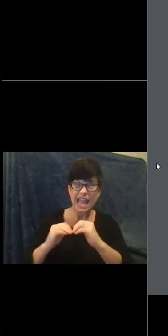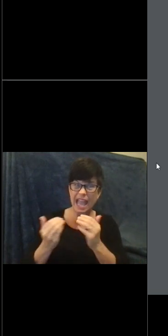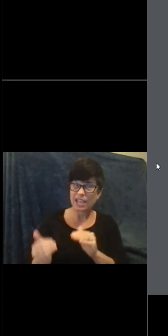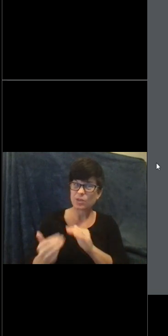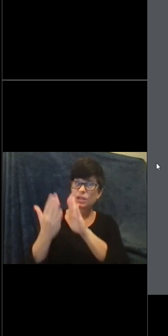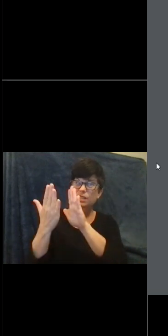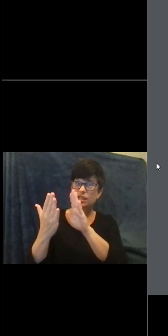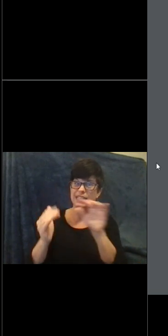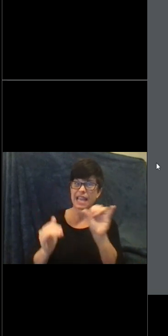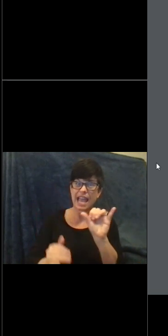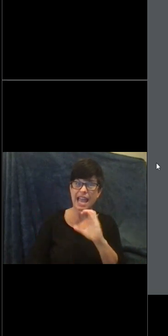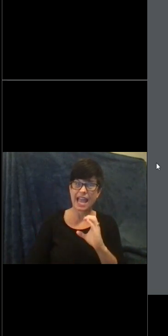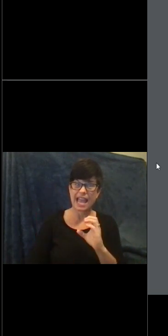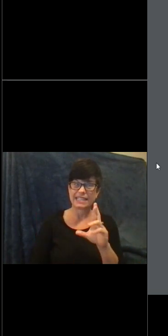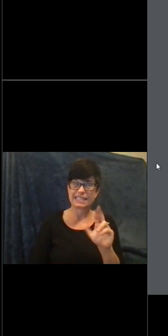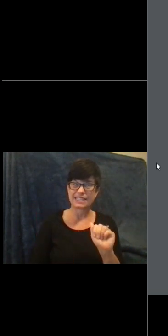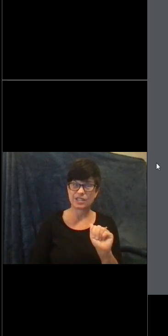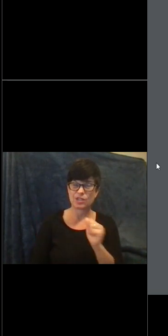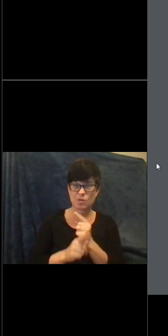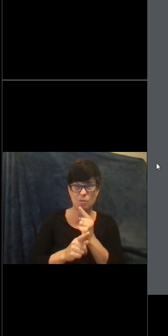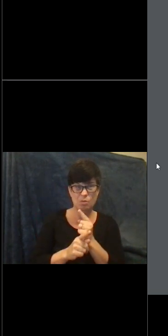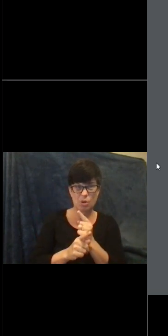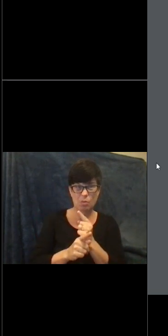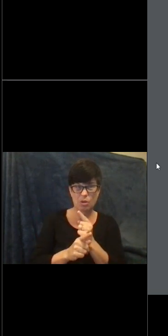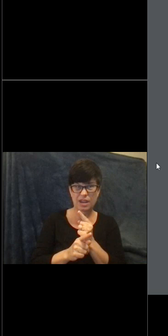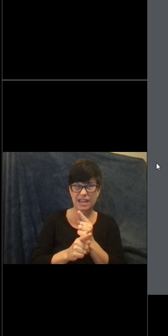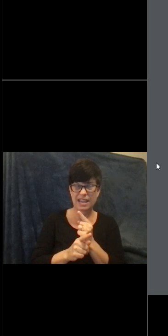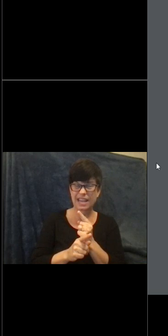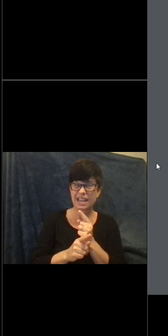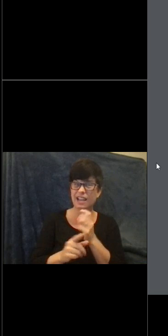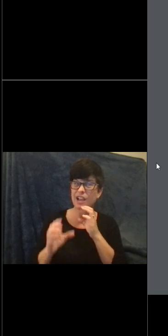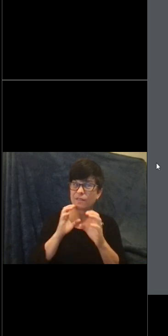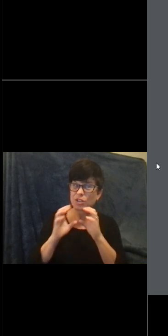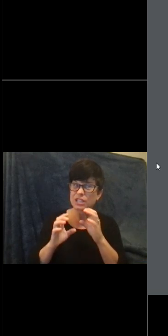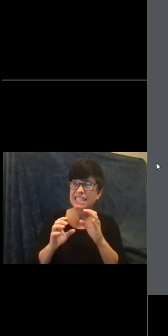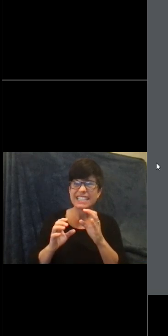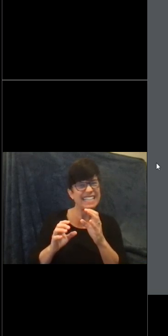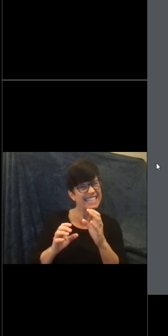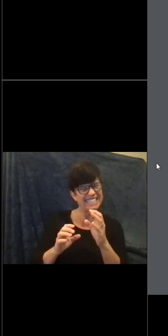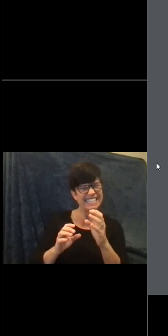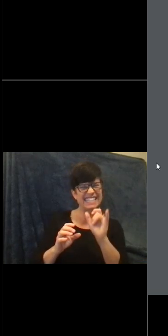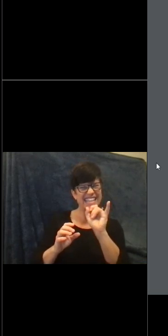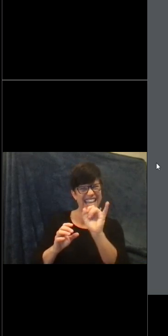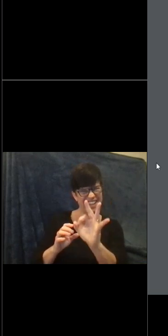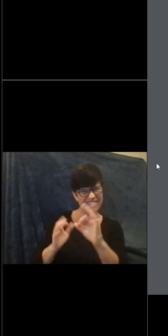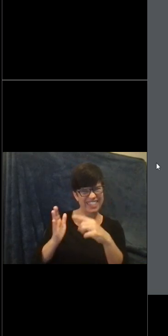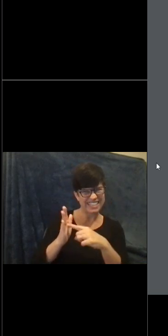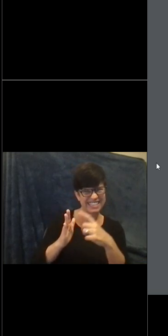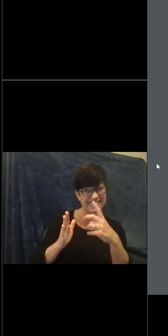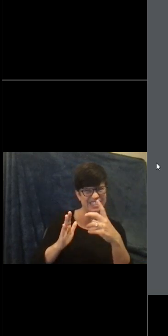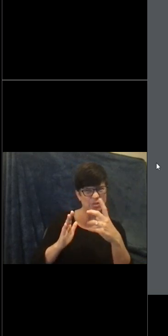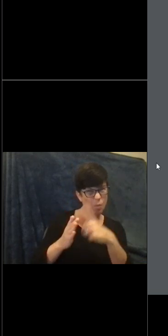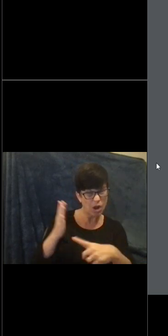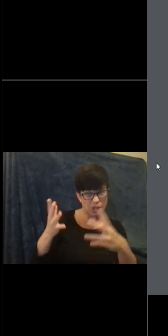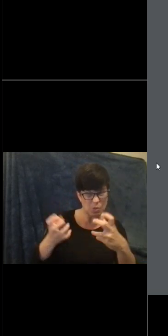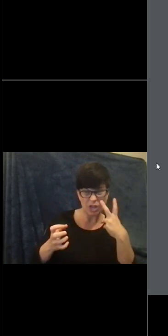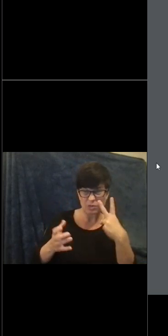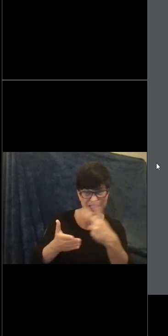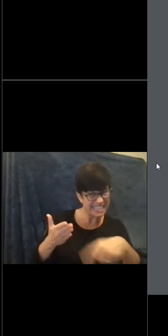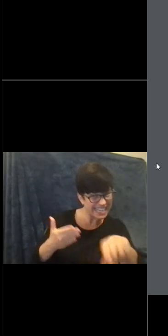as the CRA, this is an appropriate conversation. If this is going to turn into what you would like to see next week, I need to cut you off.